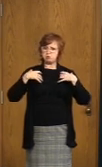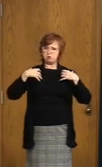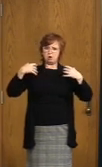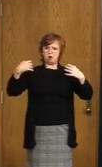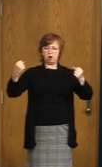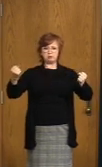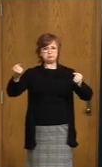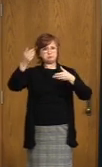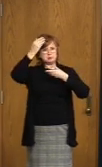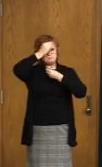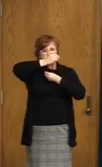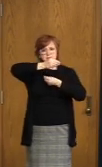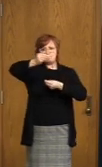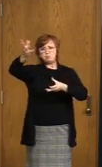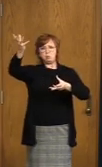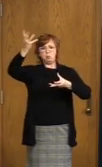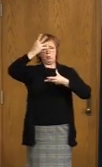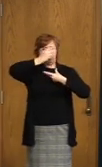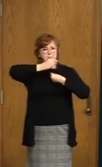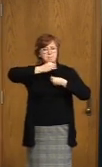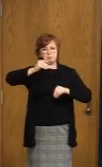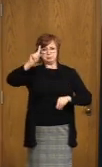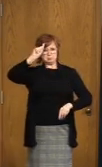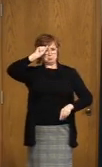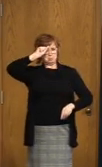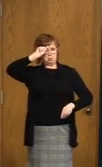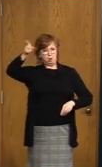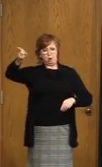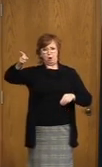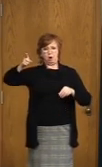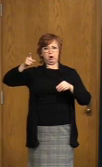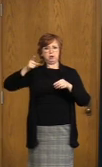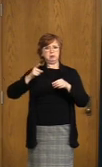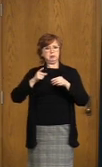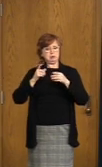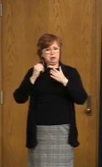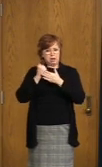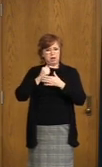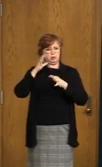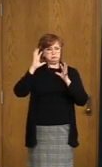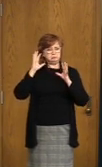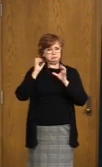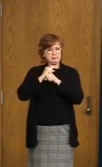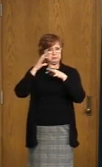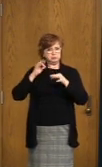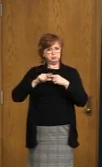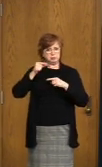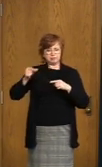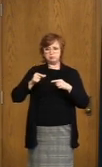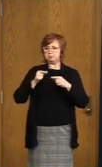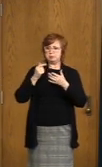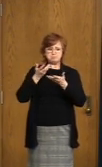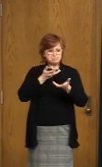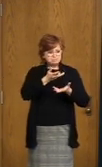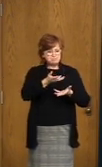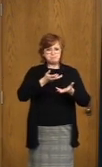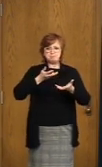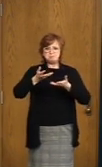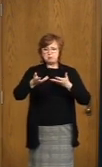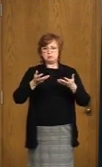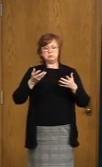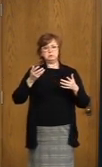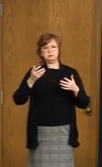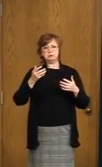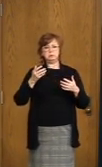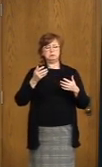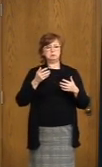has made decisions and made recommendations to this government. And I would just say that, you know, by and